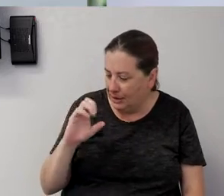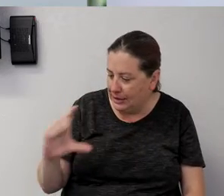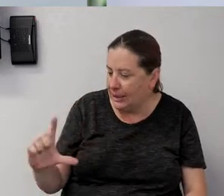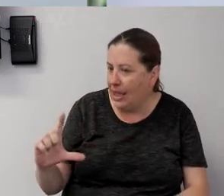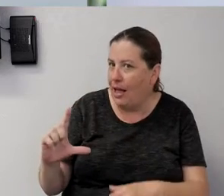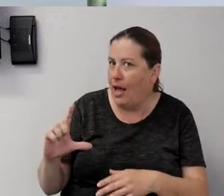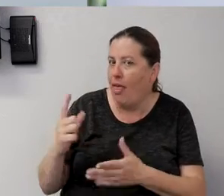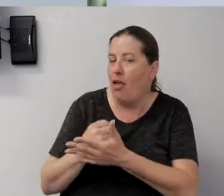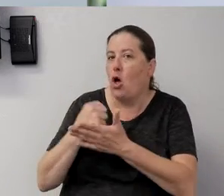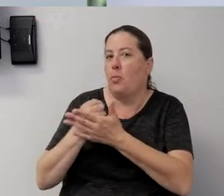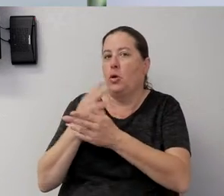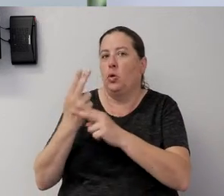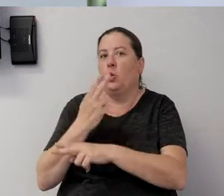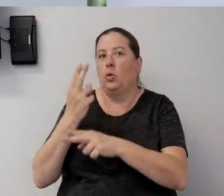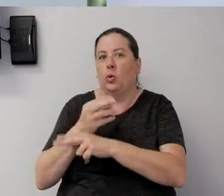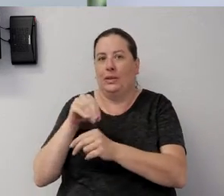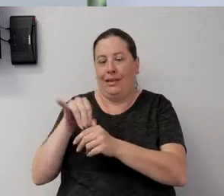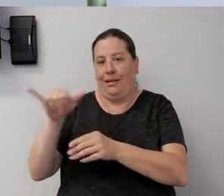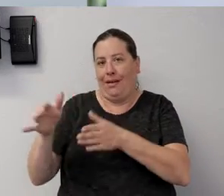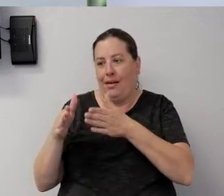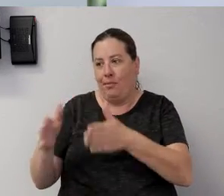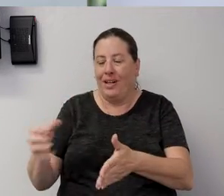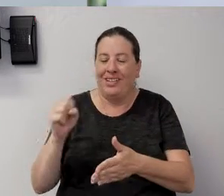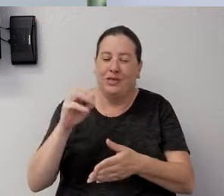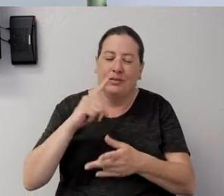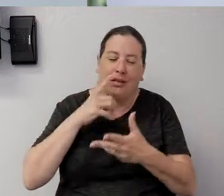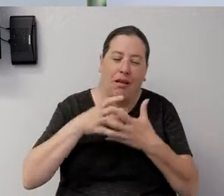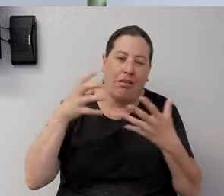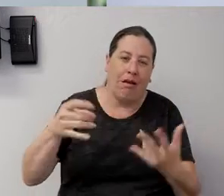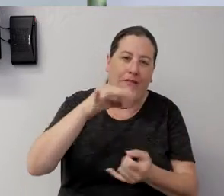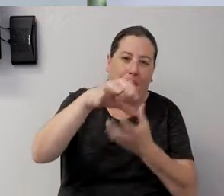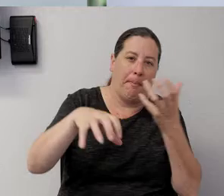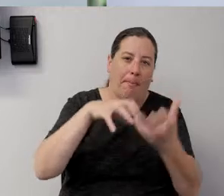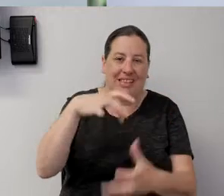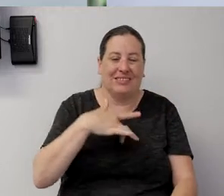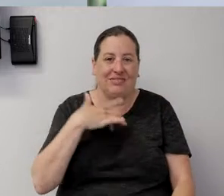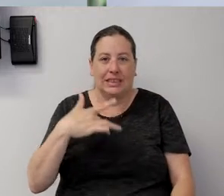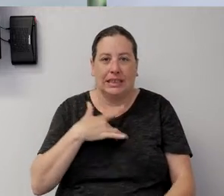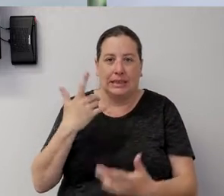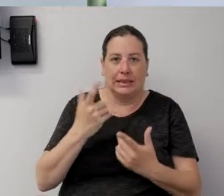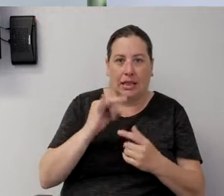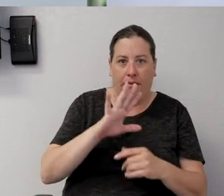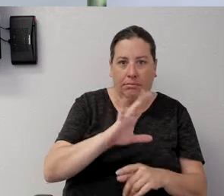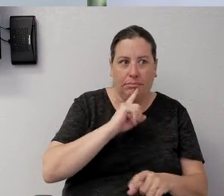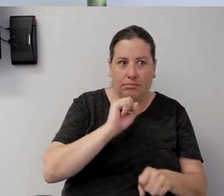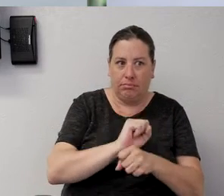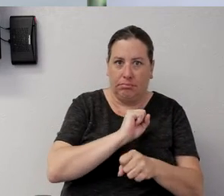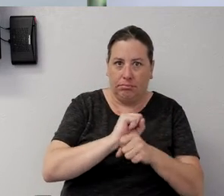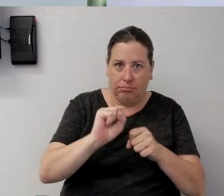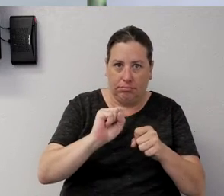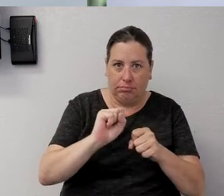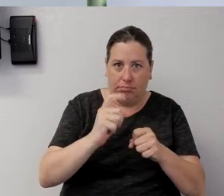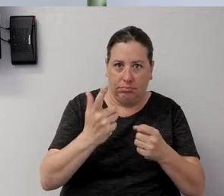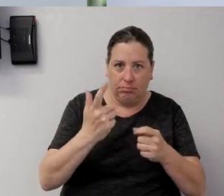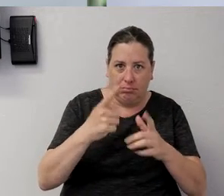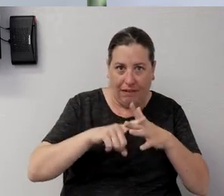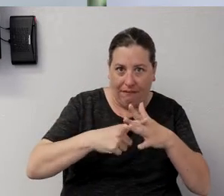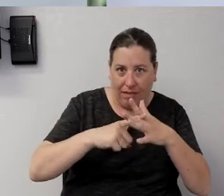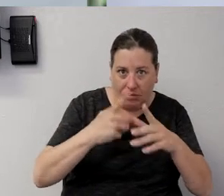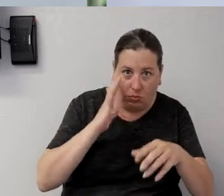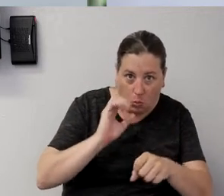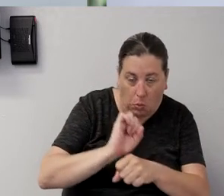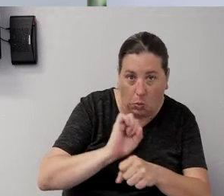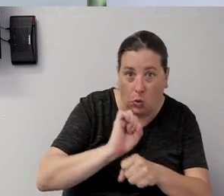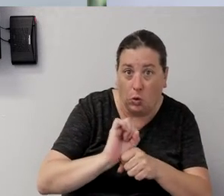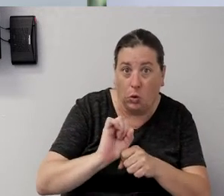lot of mixed feelings about the effectiveness of stem cell therapy. But that might